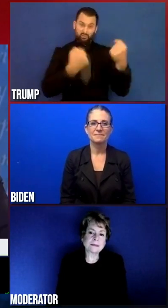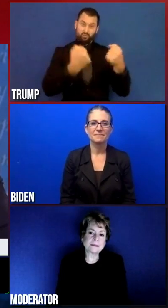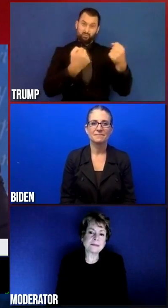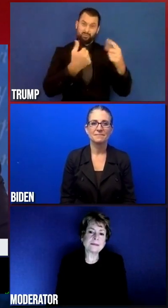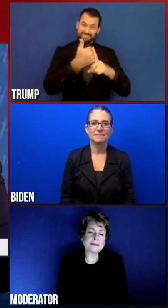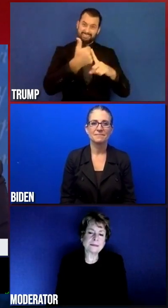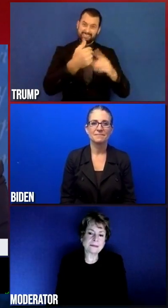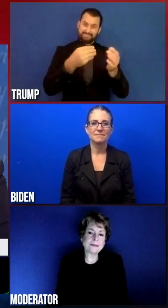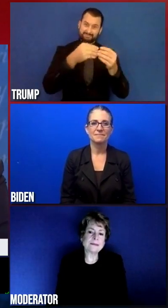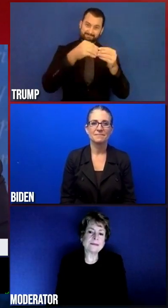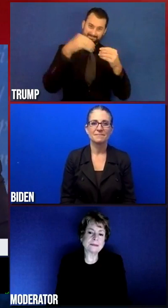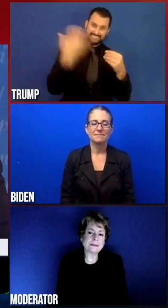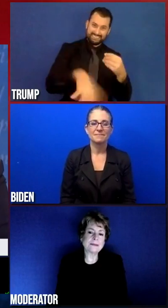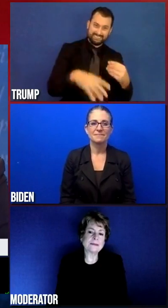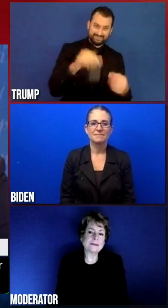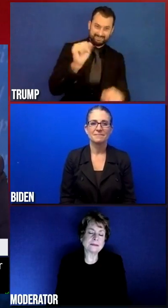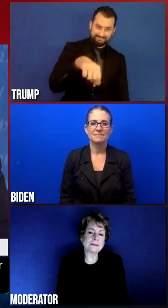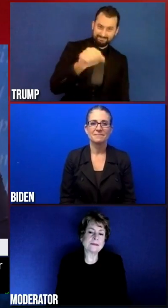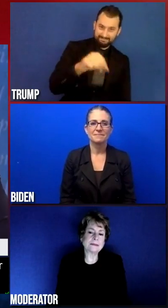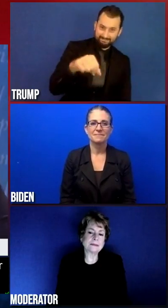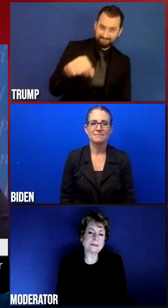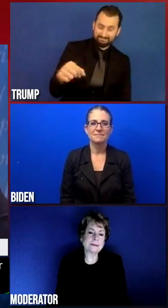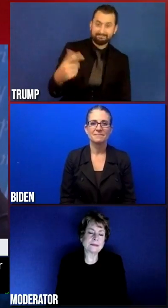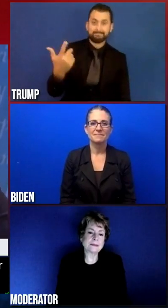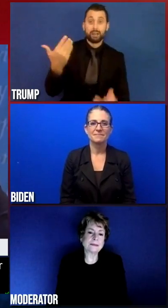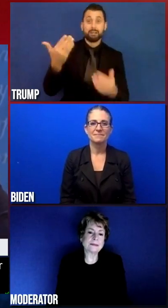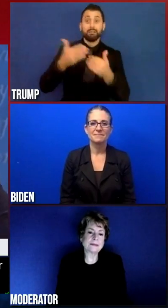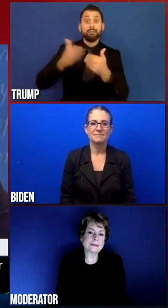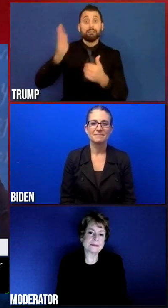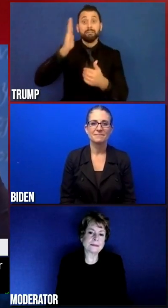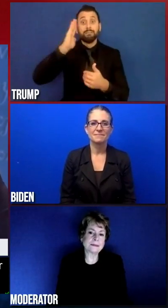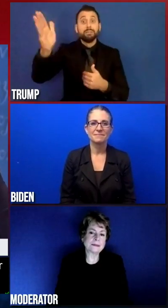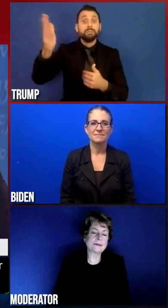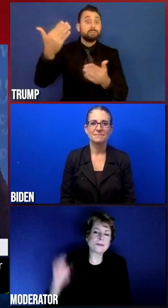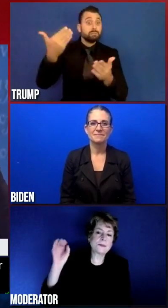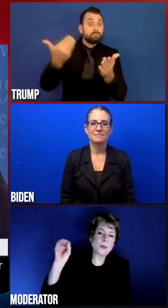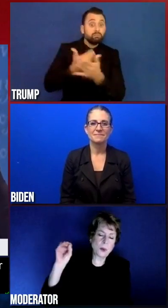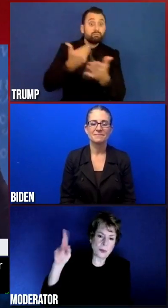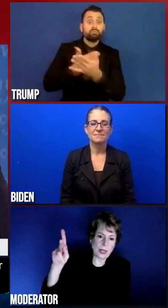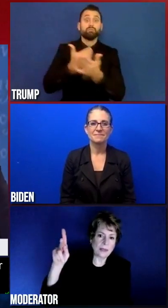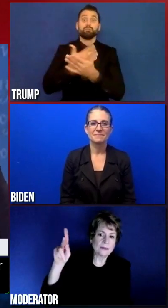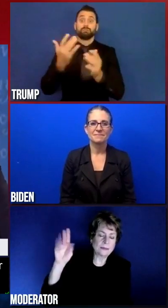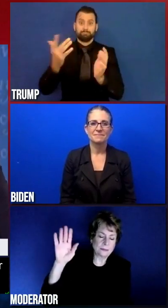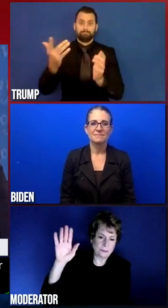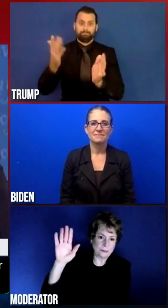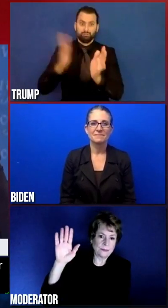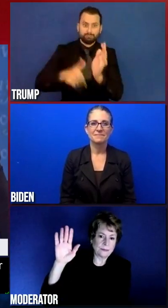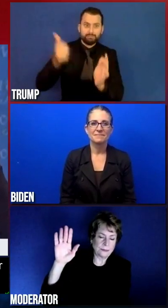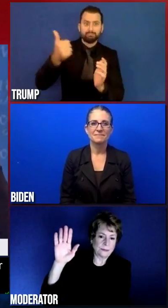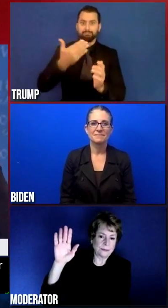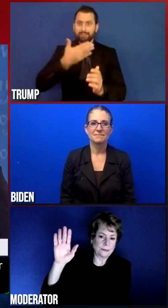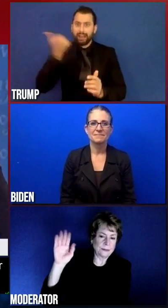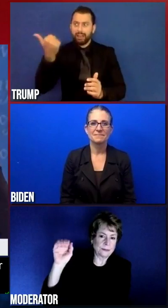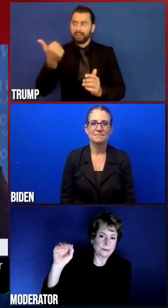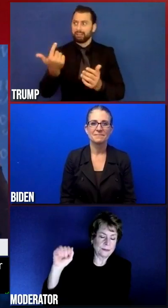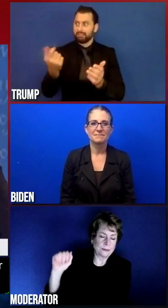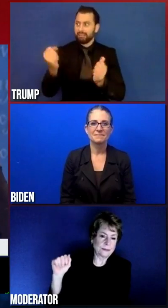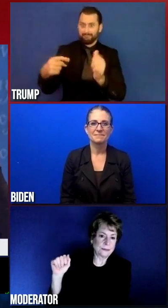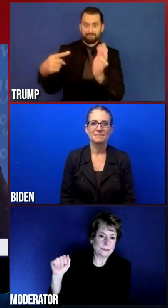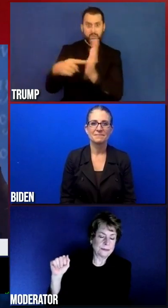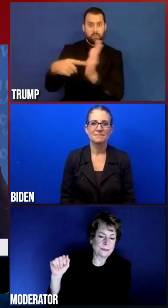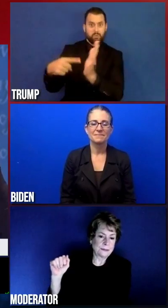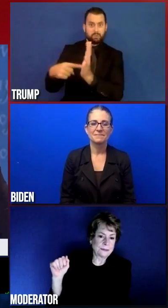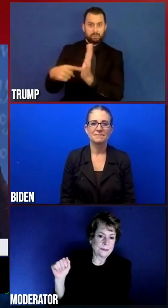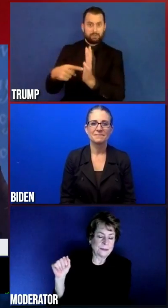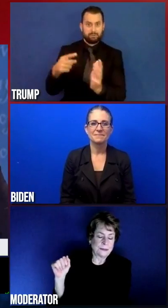extra little bit of gasoline. And and I'm okay with electric cars, too. I think I'm all for electric cars. I've given big incentives